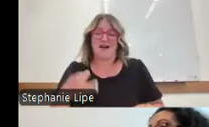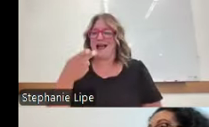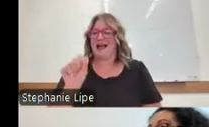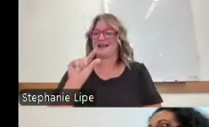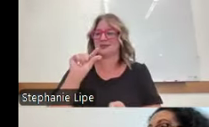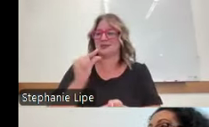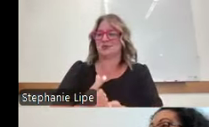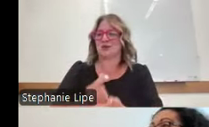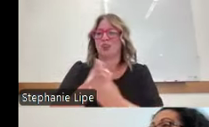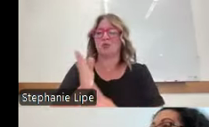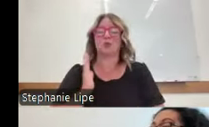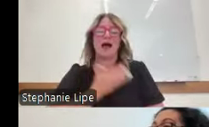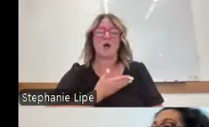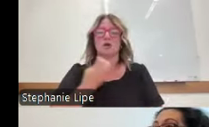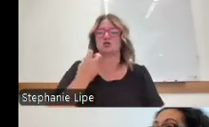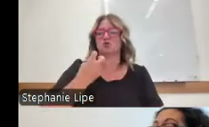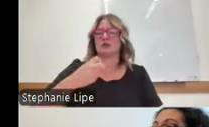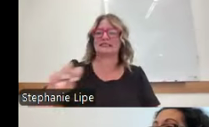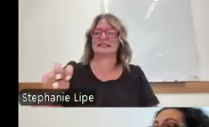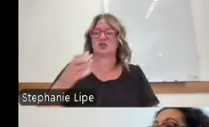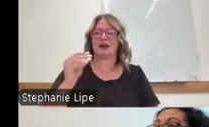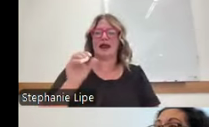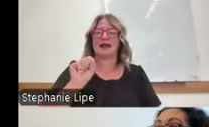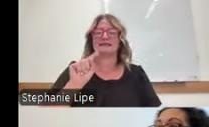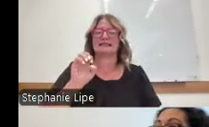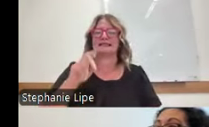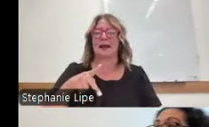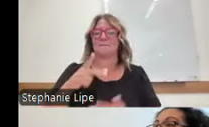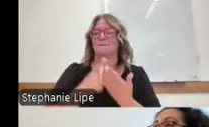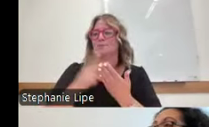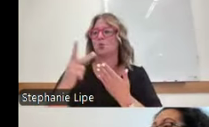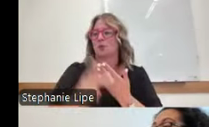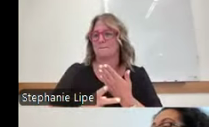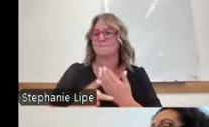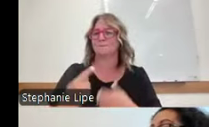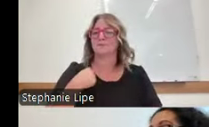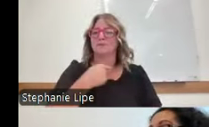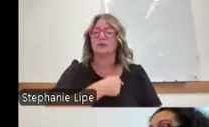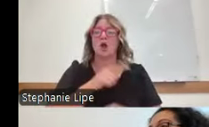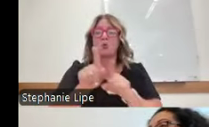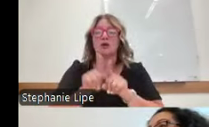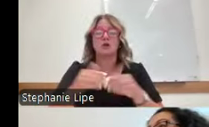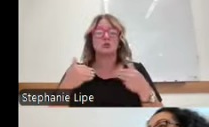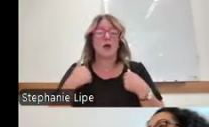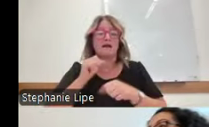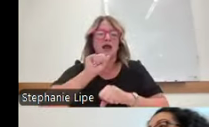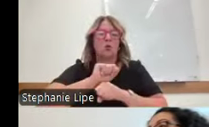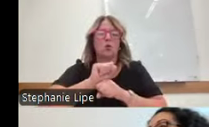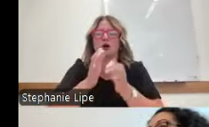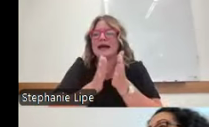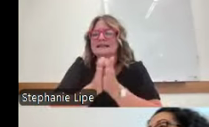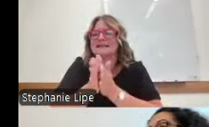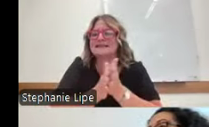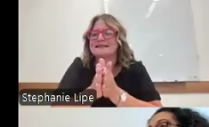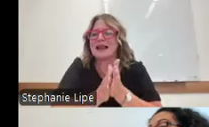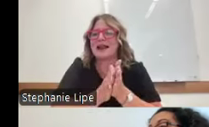plan for their future. And as they're a high school graduate, they would then transition in a STEP program. And we